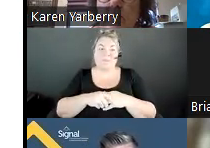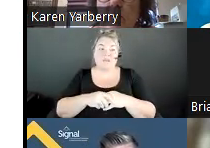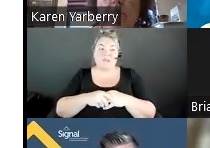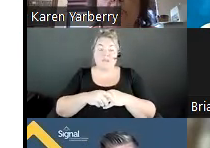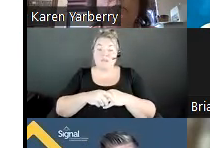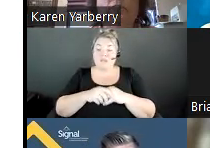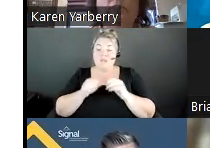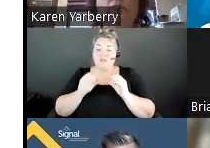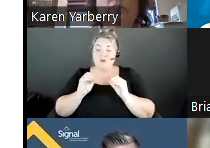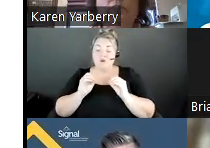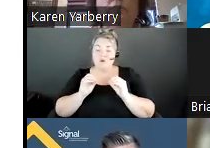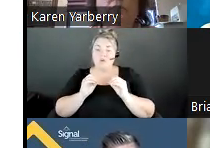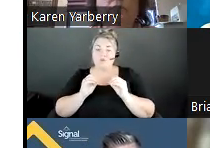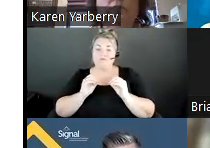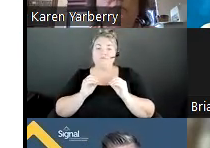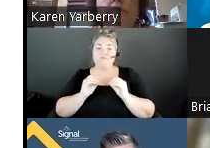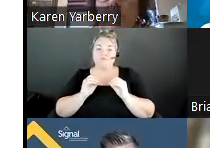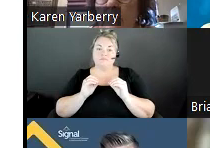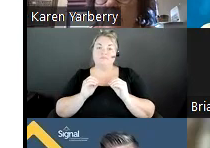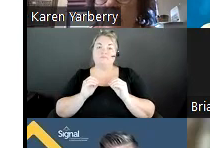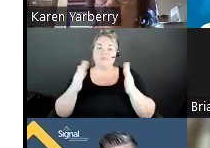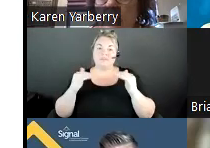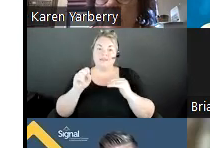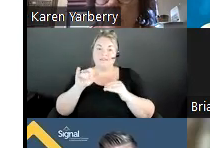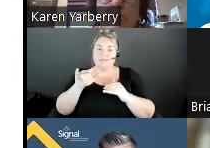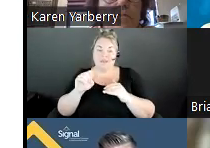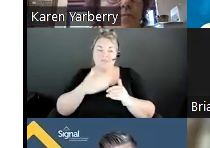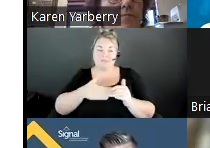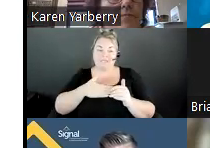So next slide, please.